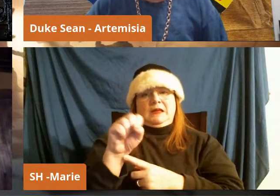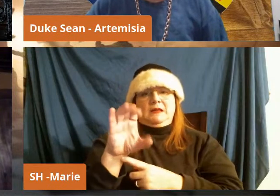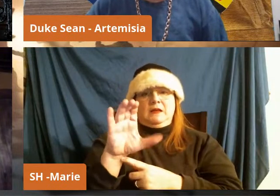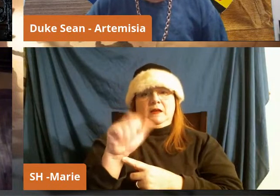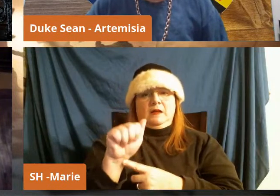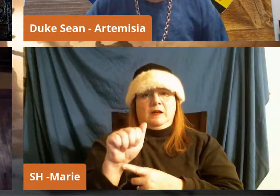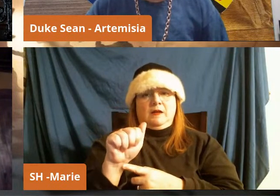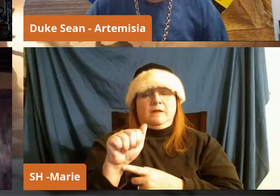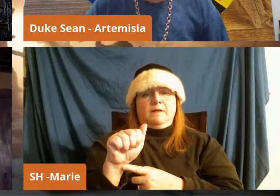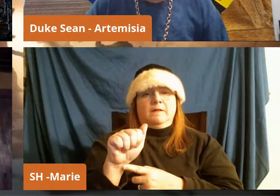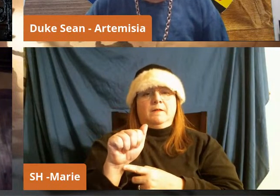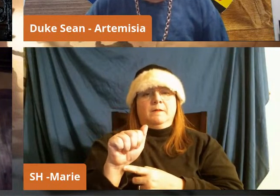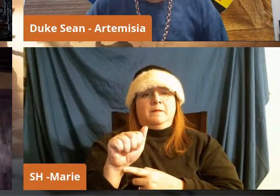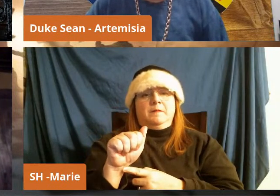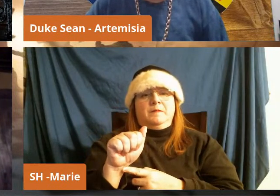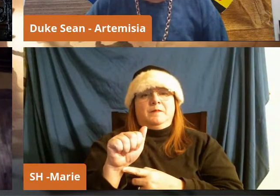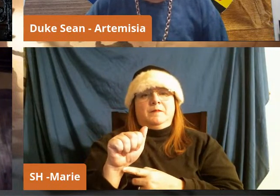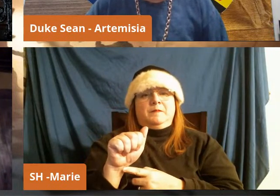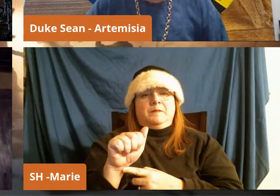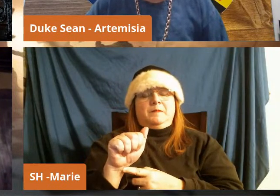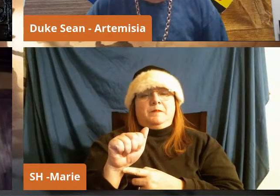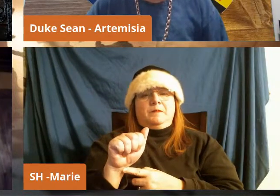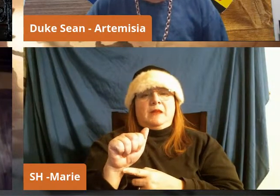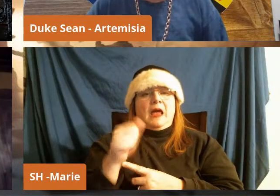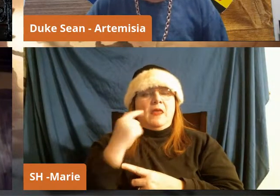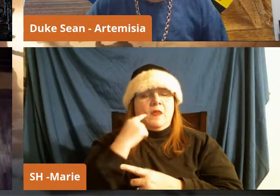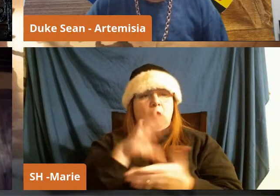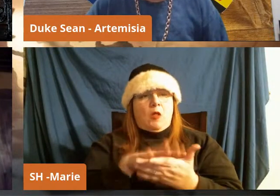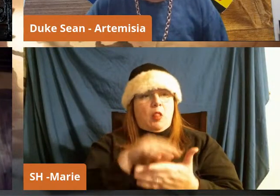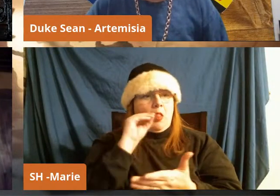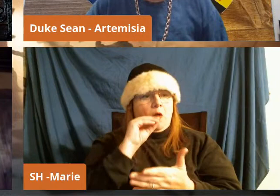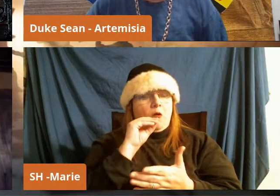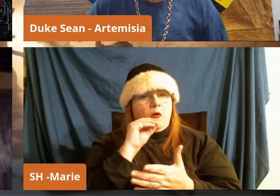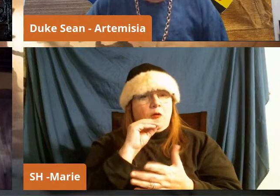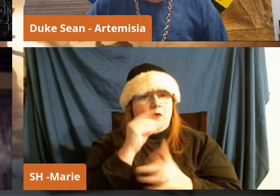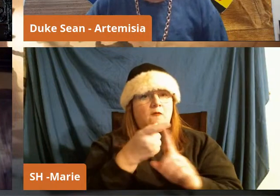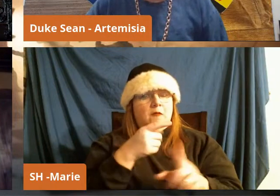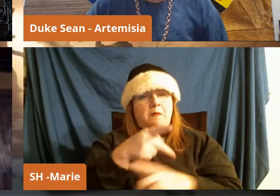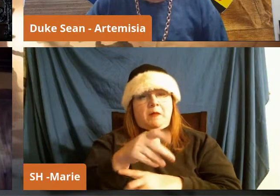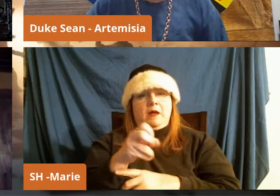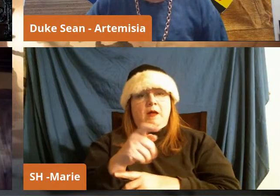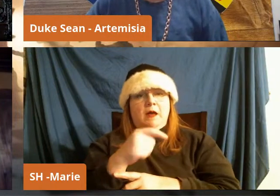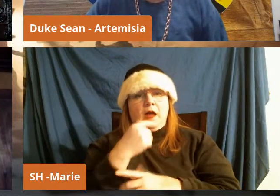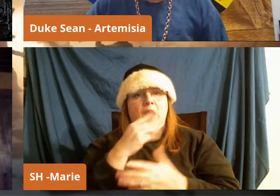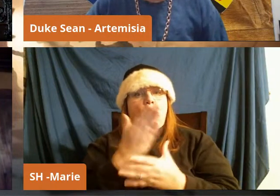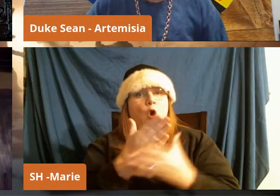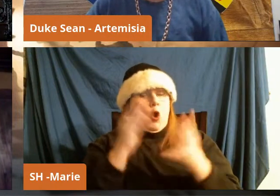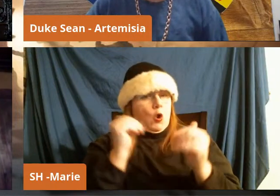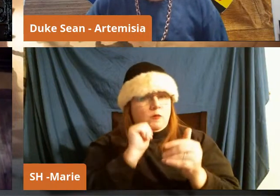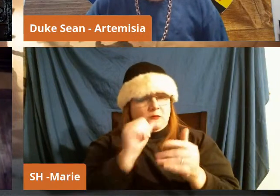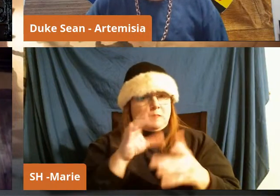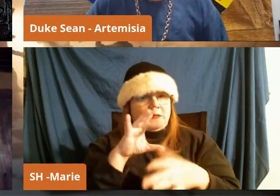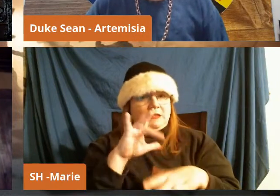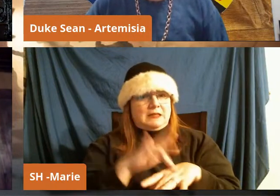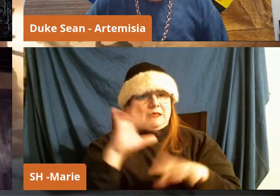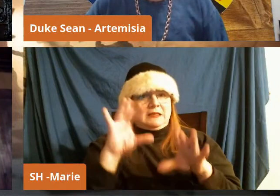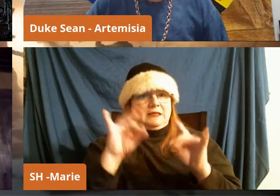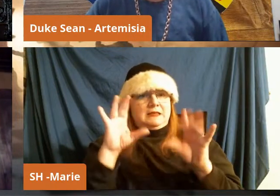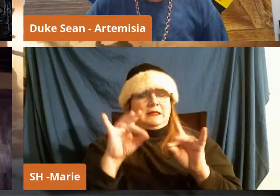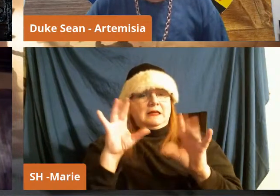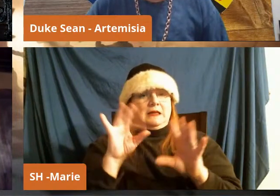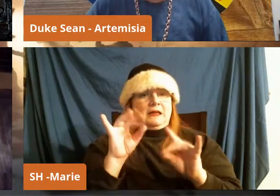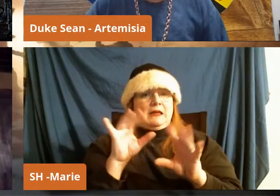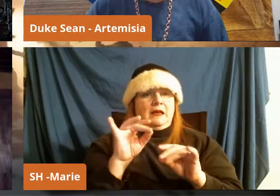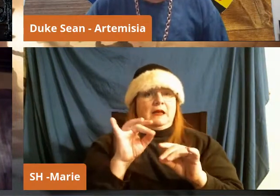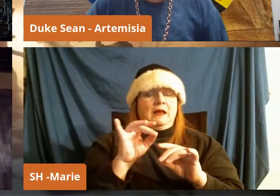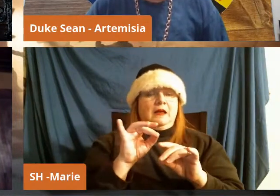Right. So it's, I think we've learned a lot in the pandemic, and some of it I hope sticks. Right. Coach's Corner is one of them. I